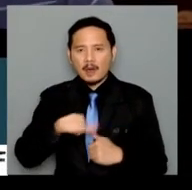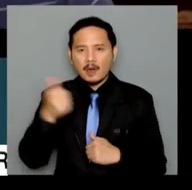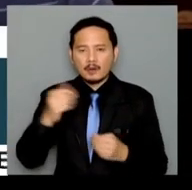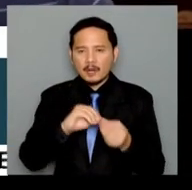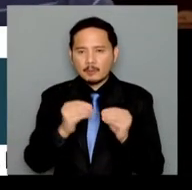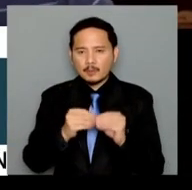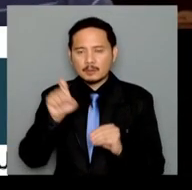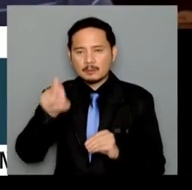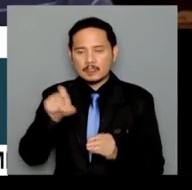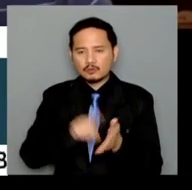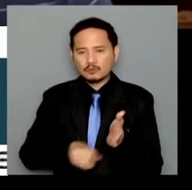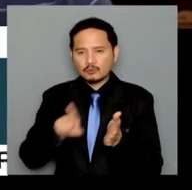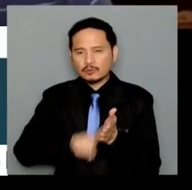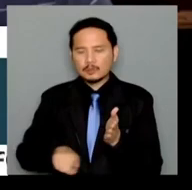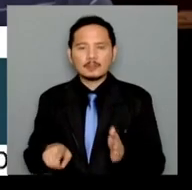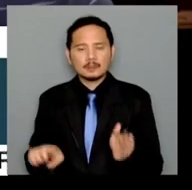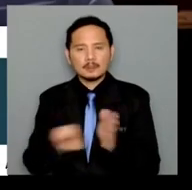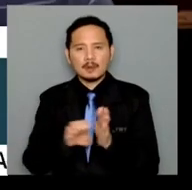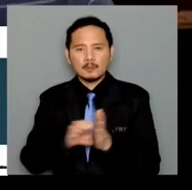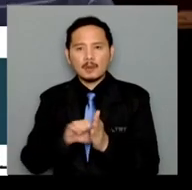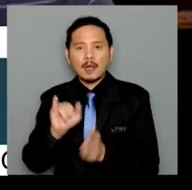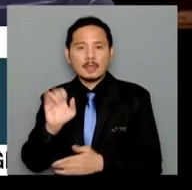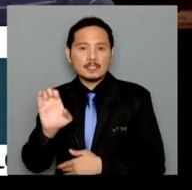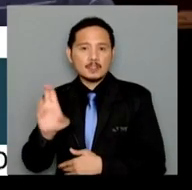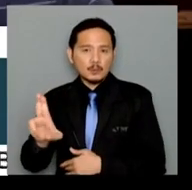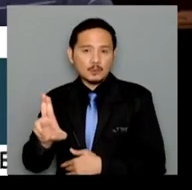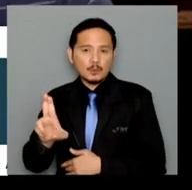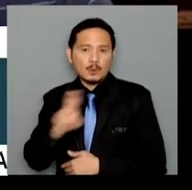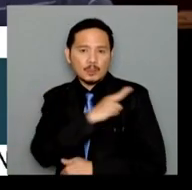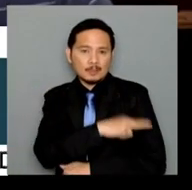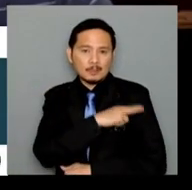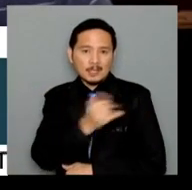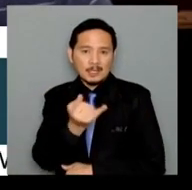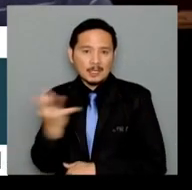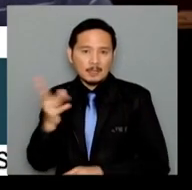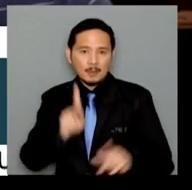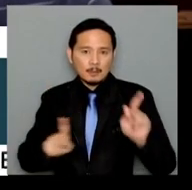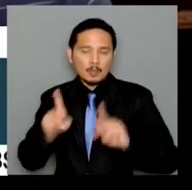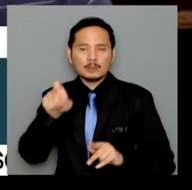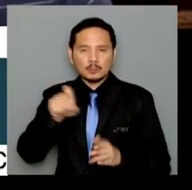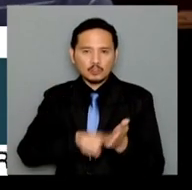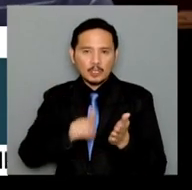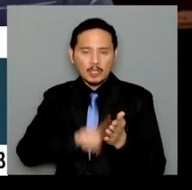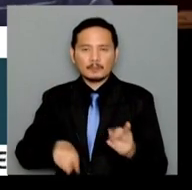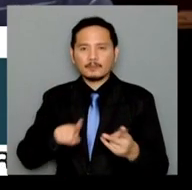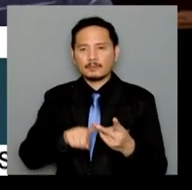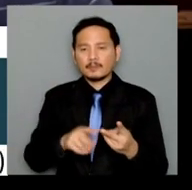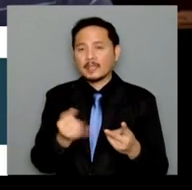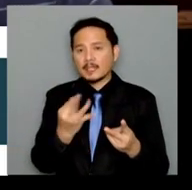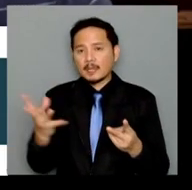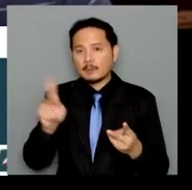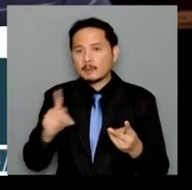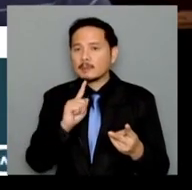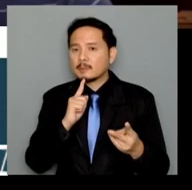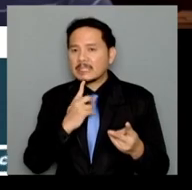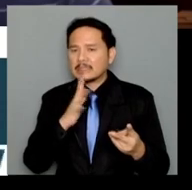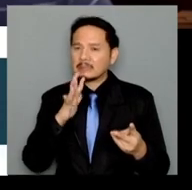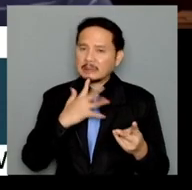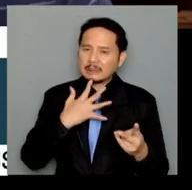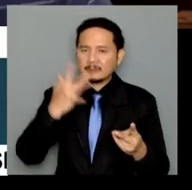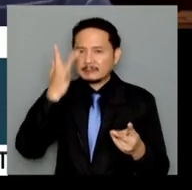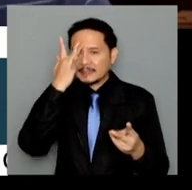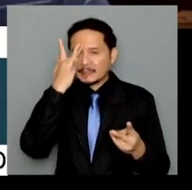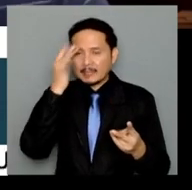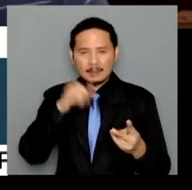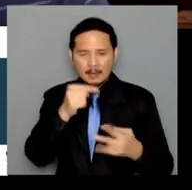yung ating healthcare utilization rate, dapat tingnan din natin, as well as yung mga severe and critical admissions. So napakaraming ibang numbers na